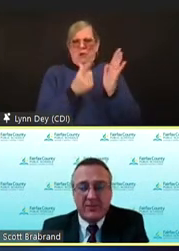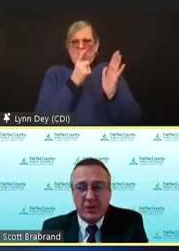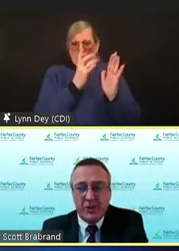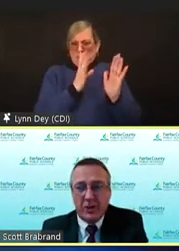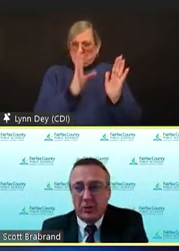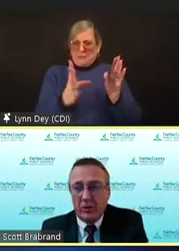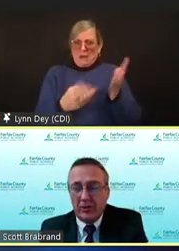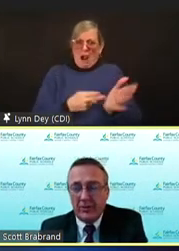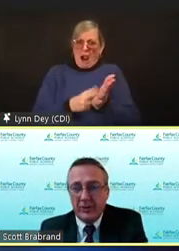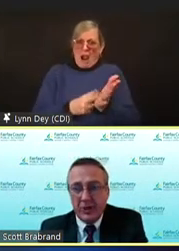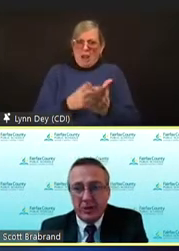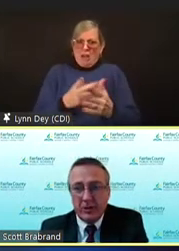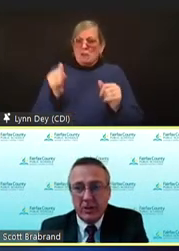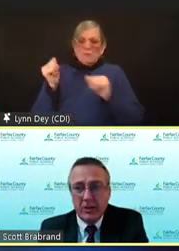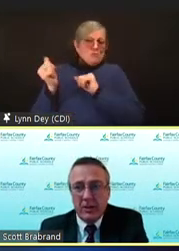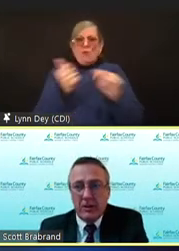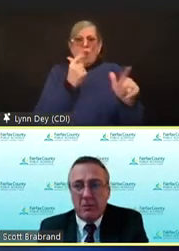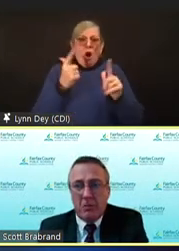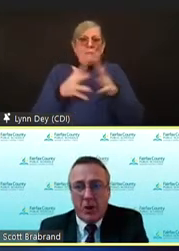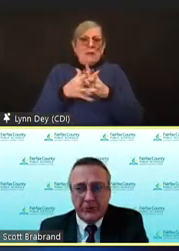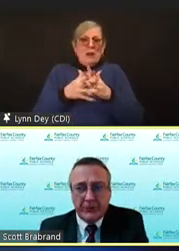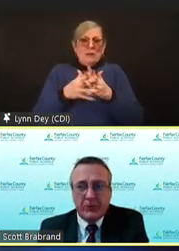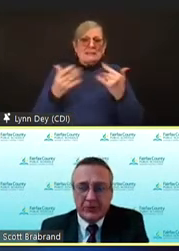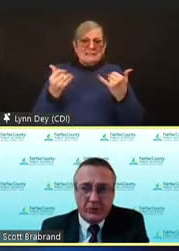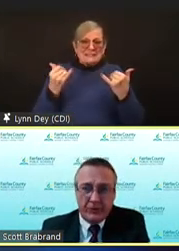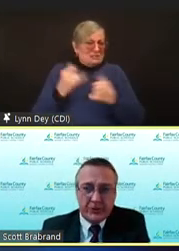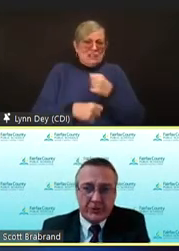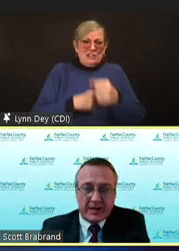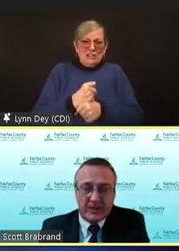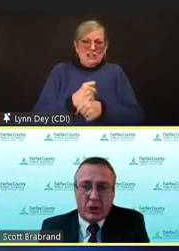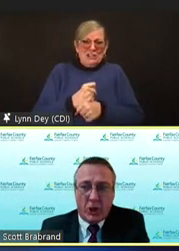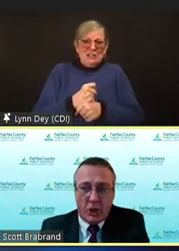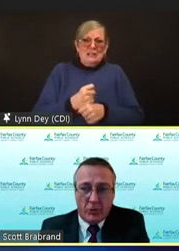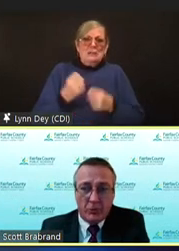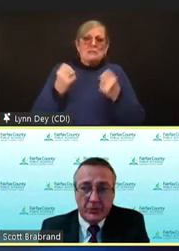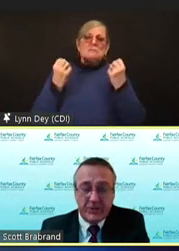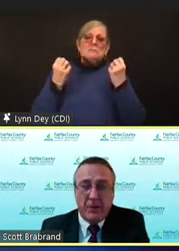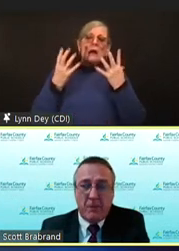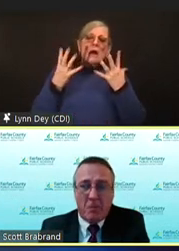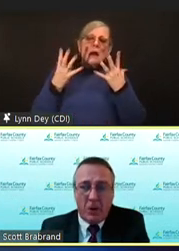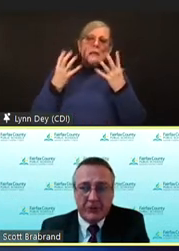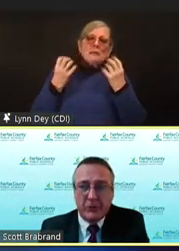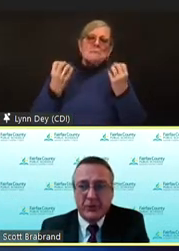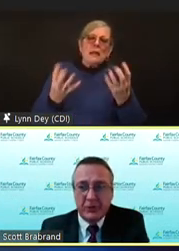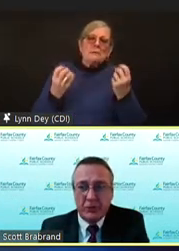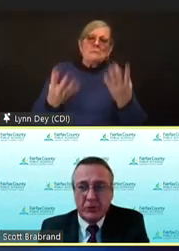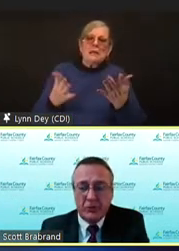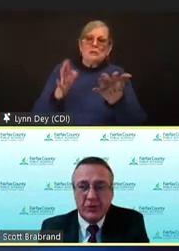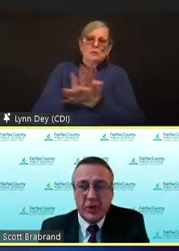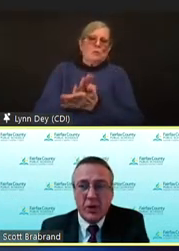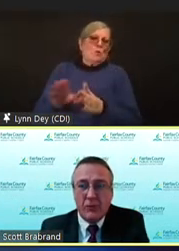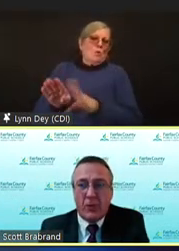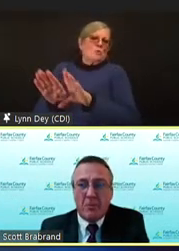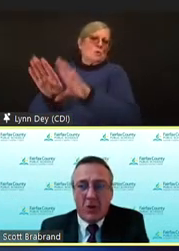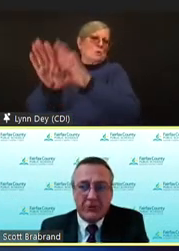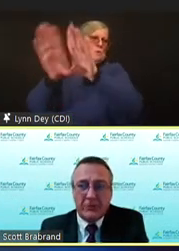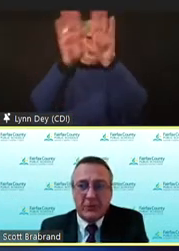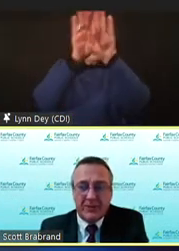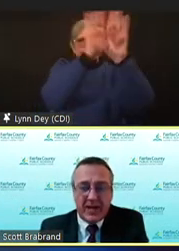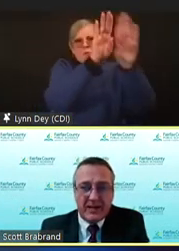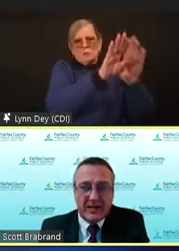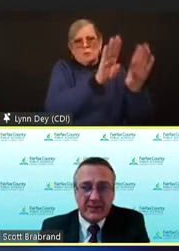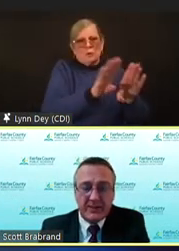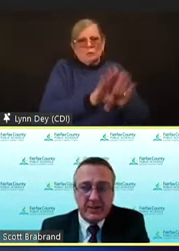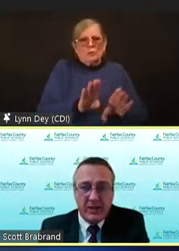even Virginia earlier this year. Multiple school districts closed multiple schools for